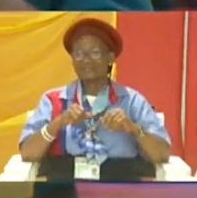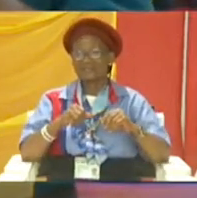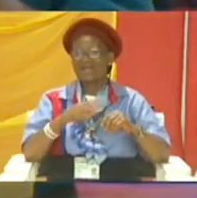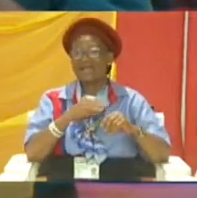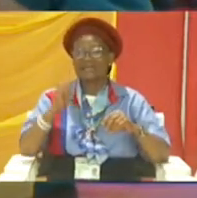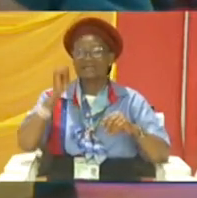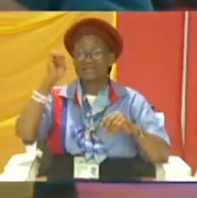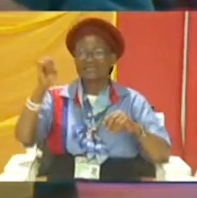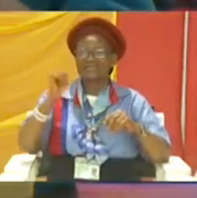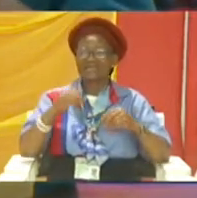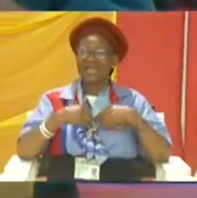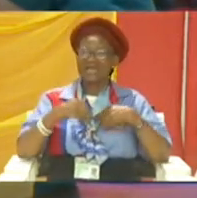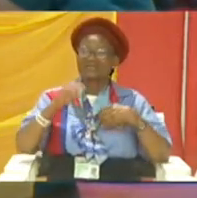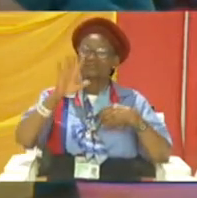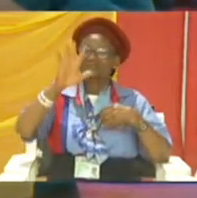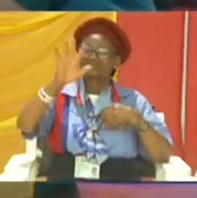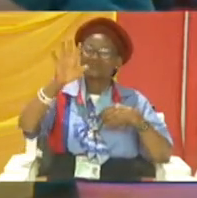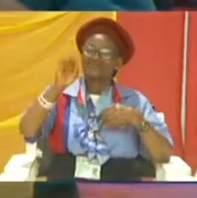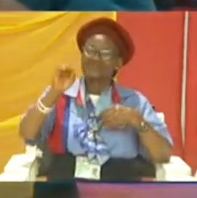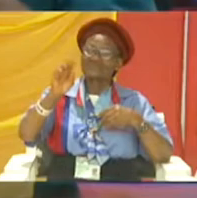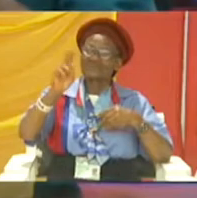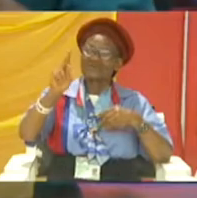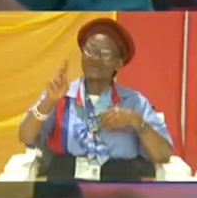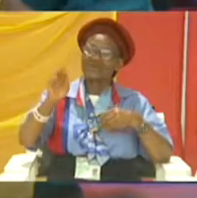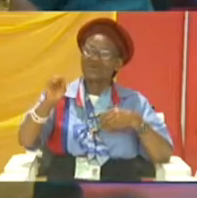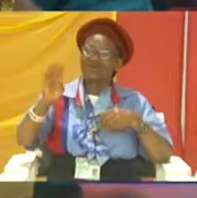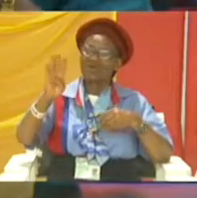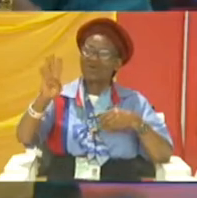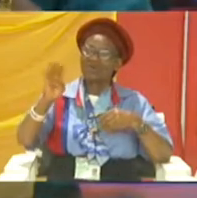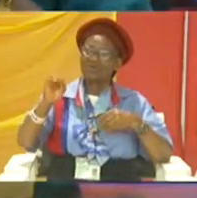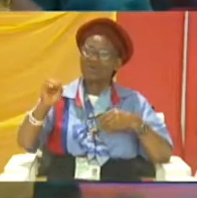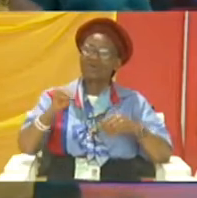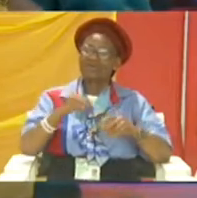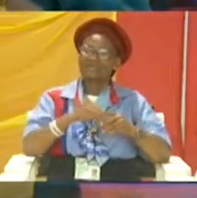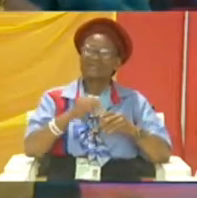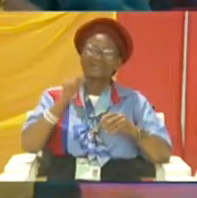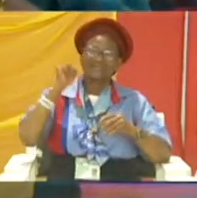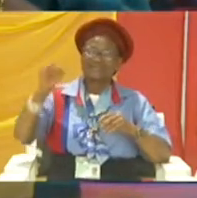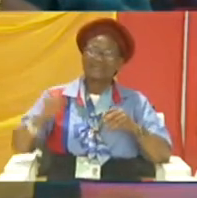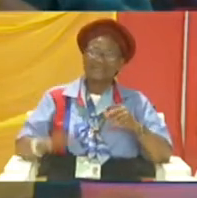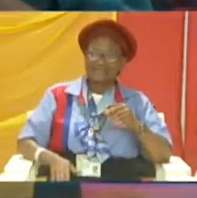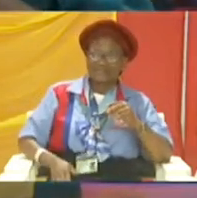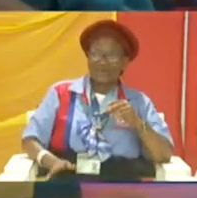And he had 50 kobo in his pocket.